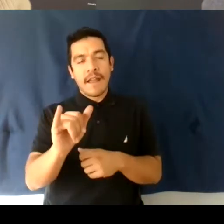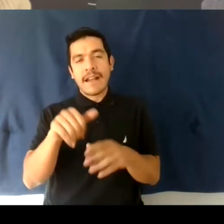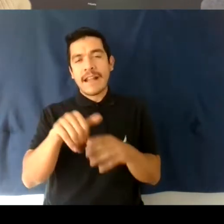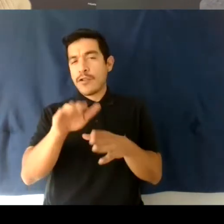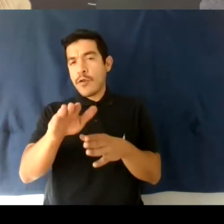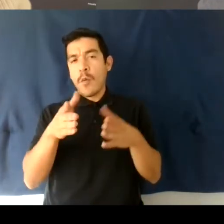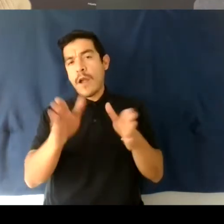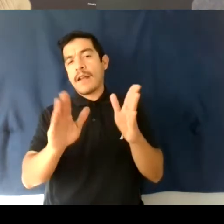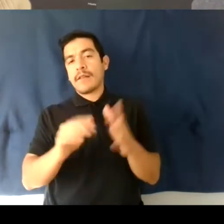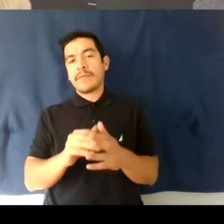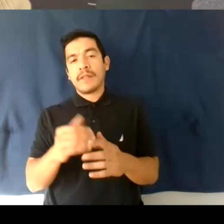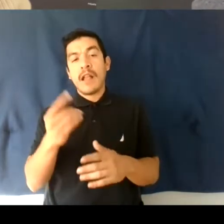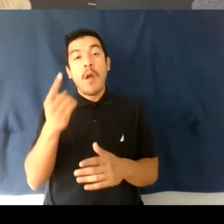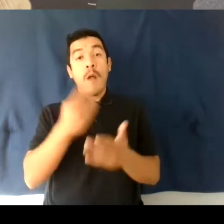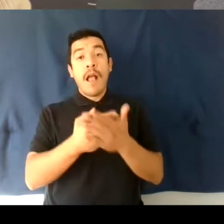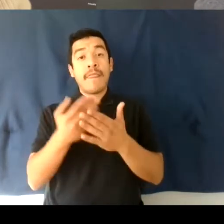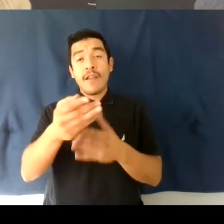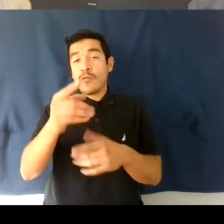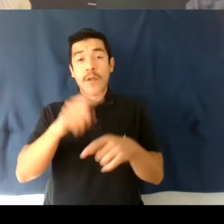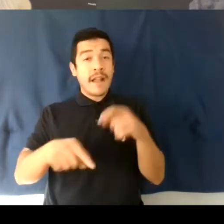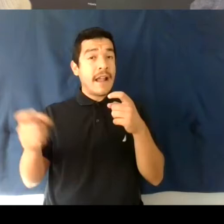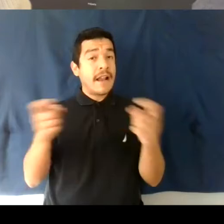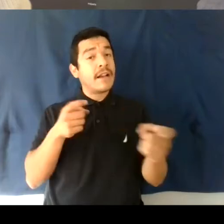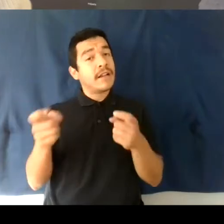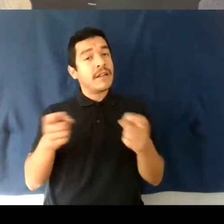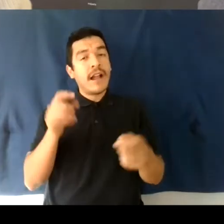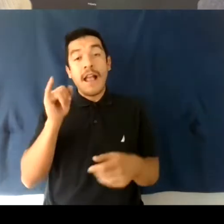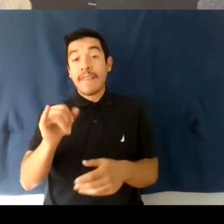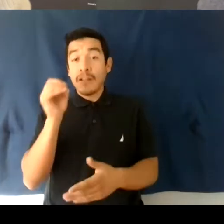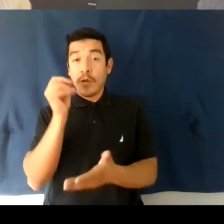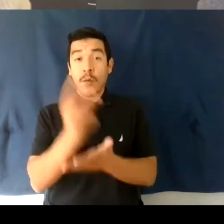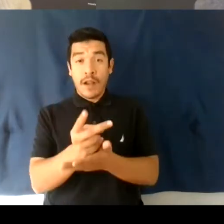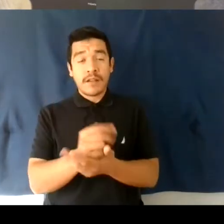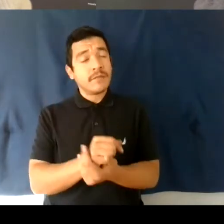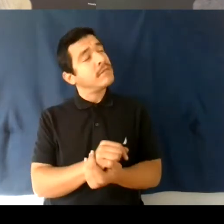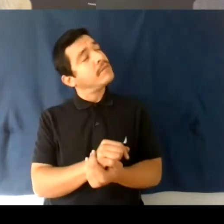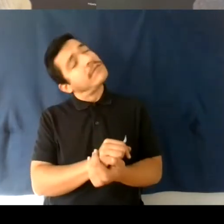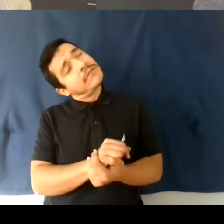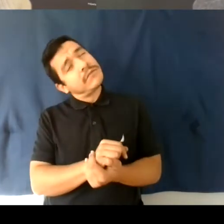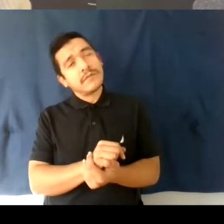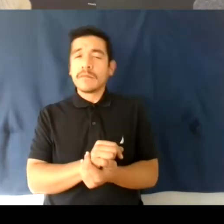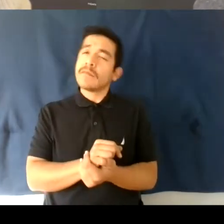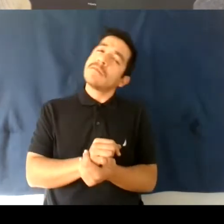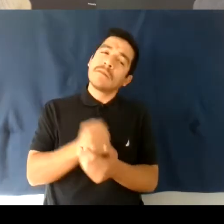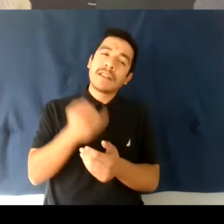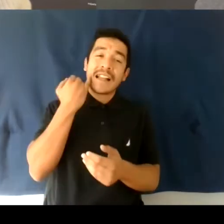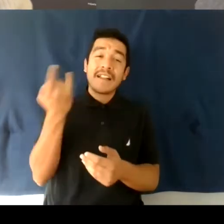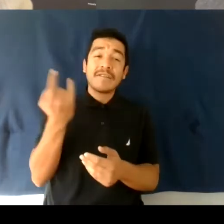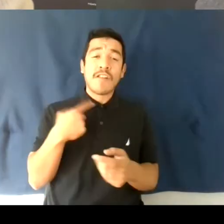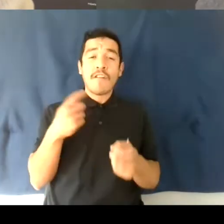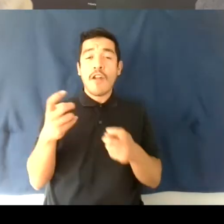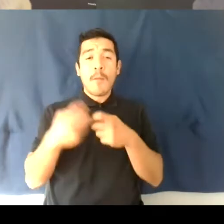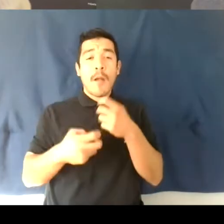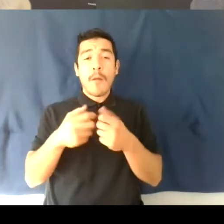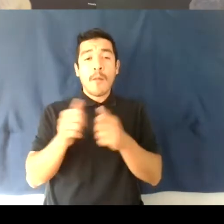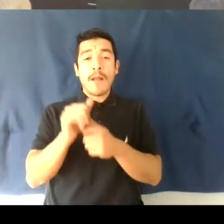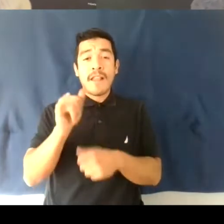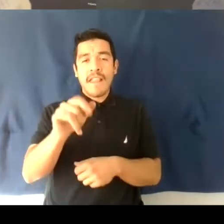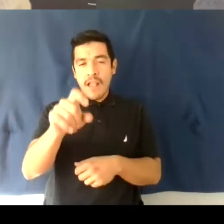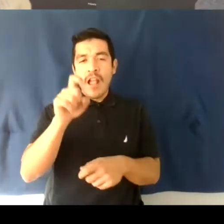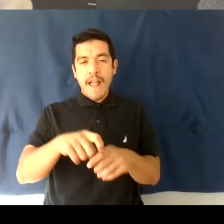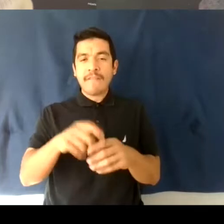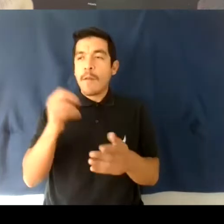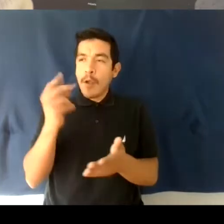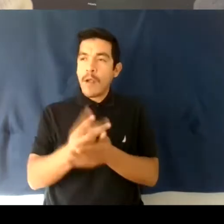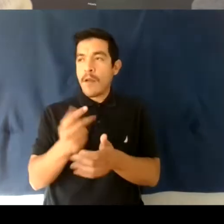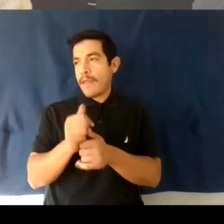if one thing you can't handle, that's okay. And if someone has a problem with that, you have to be okay